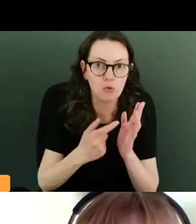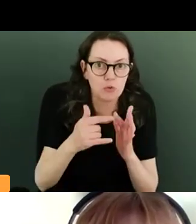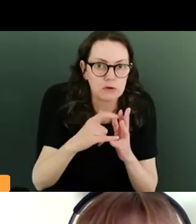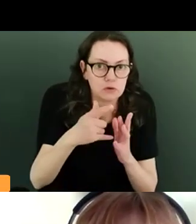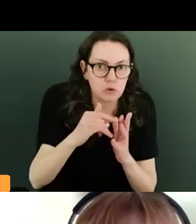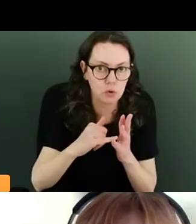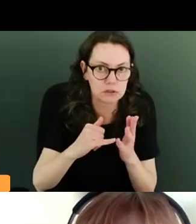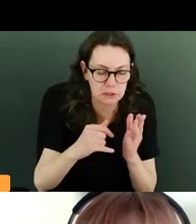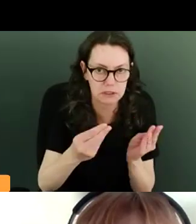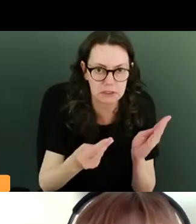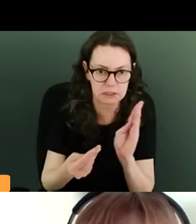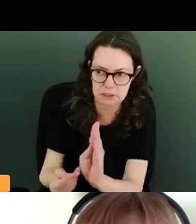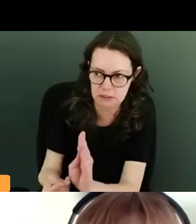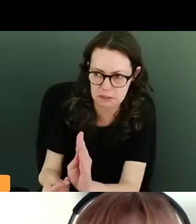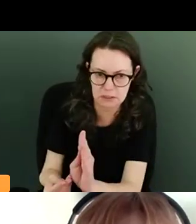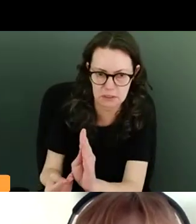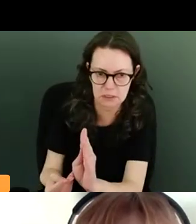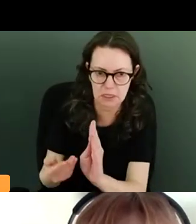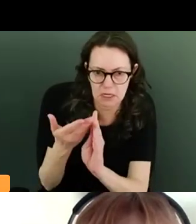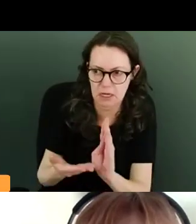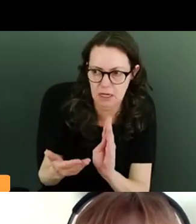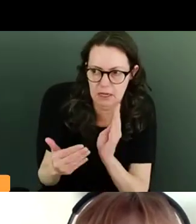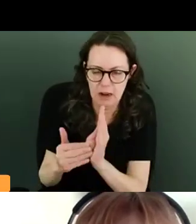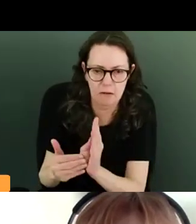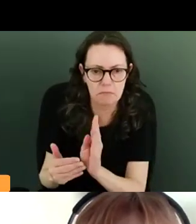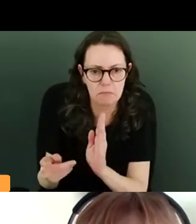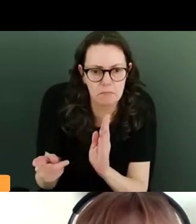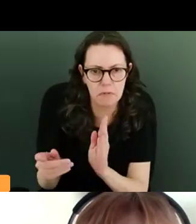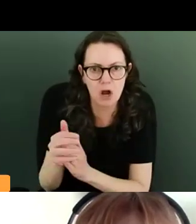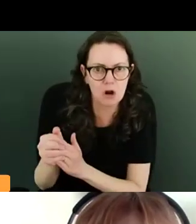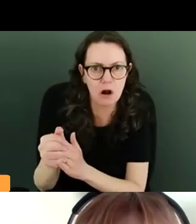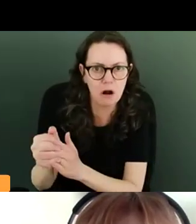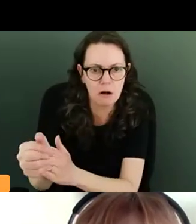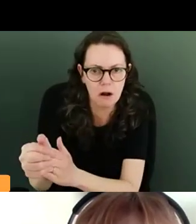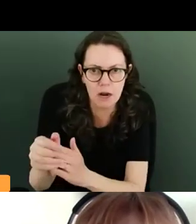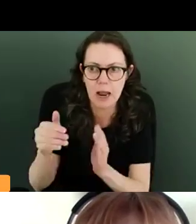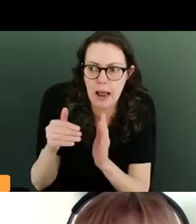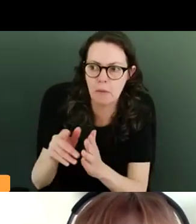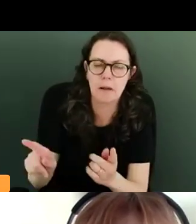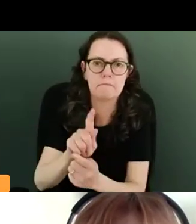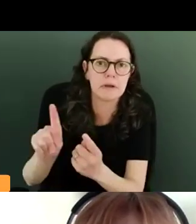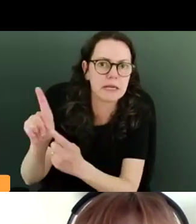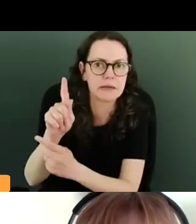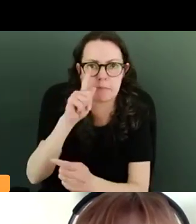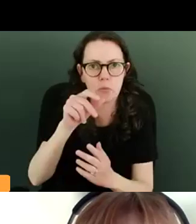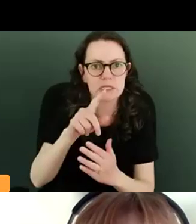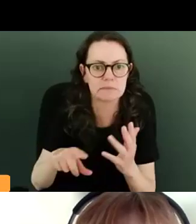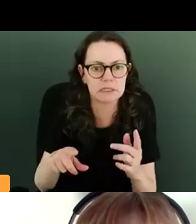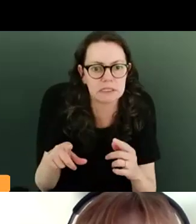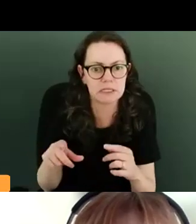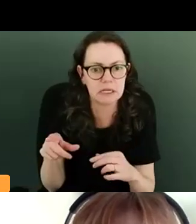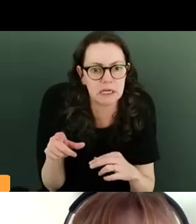can and will guide many young people with disabilities as well